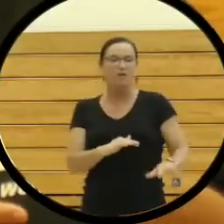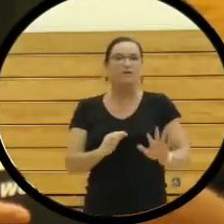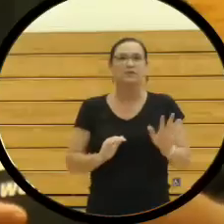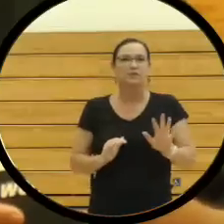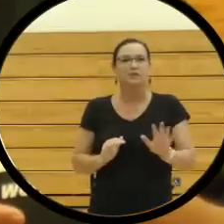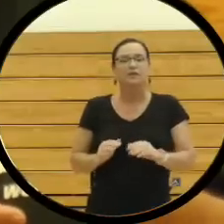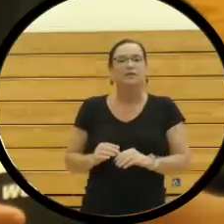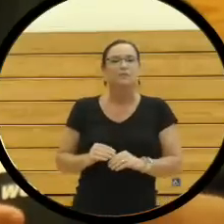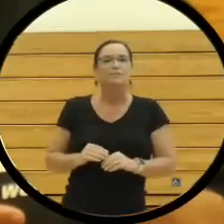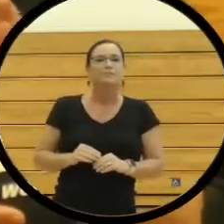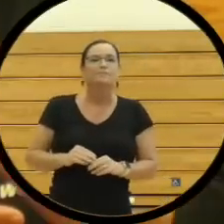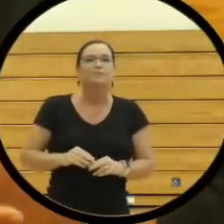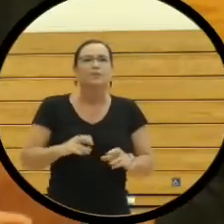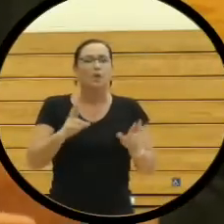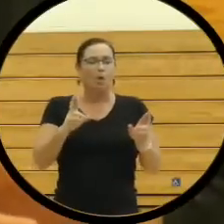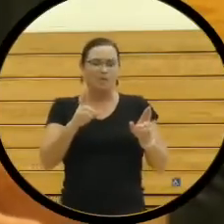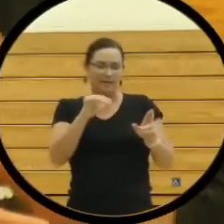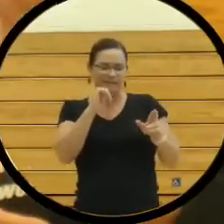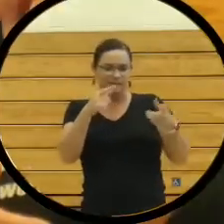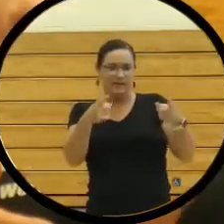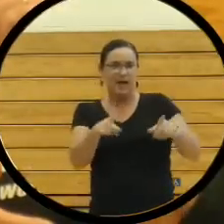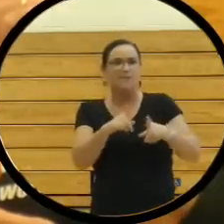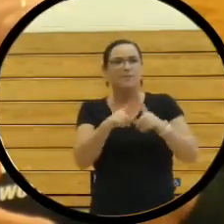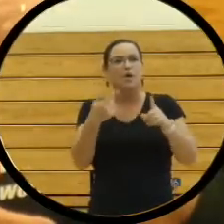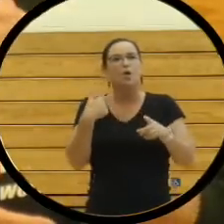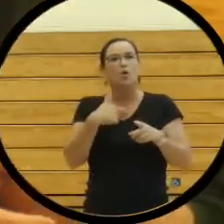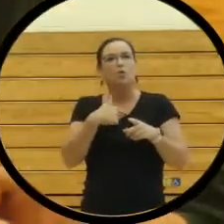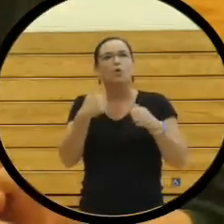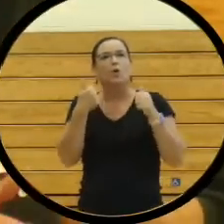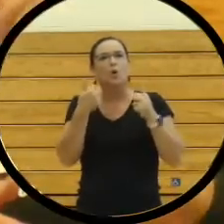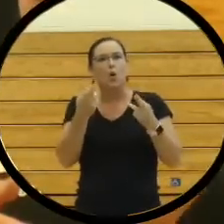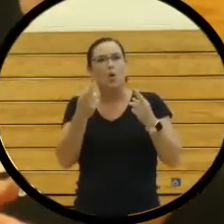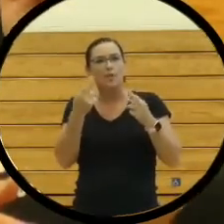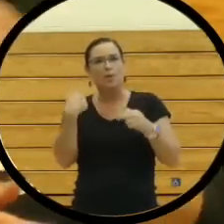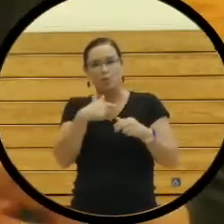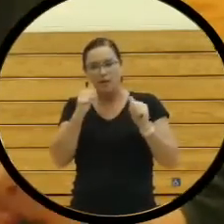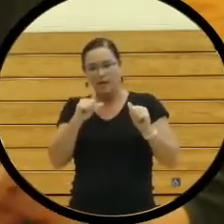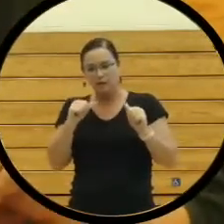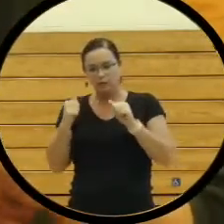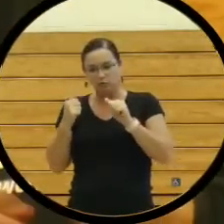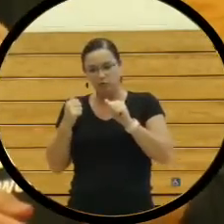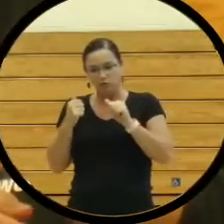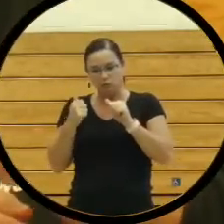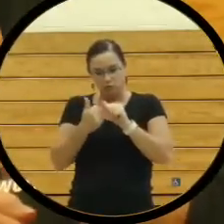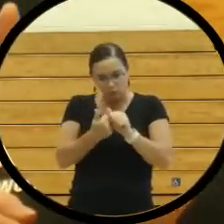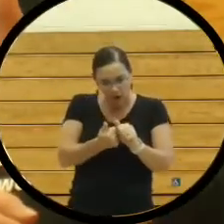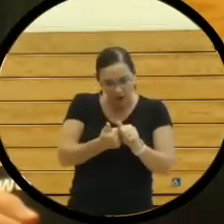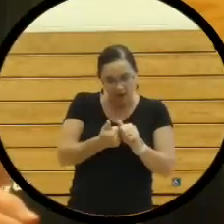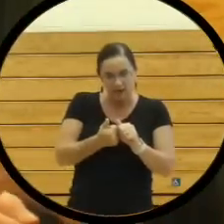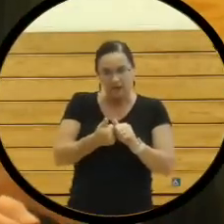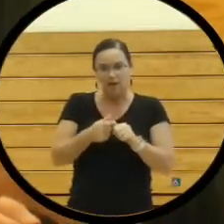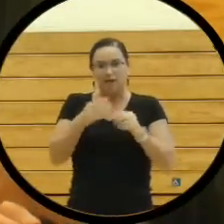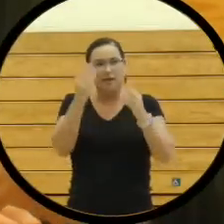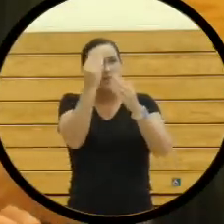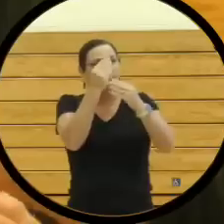you know, we want to make sure that we can track it, give civil defense the information so they can tell police and fire, to make sure the information that